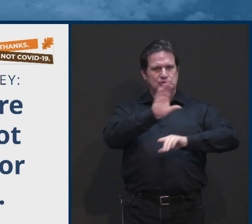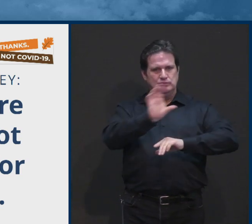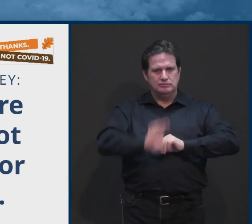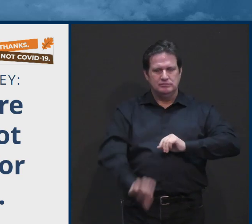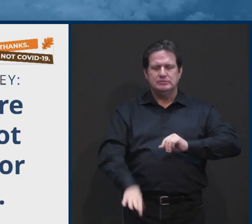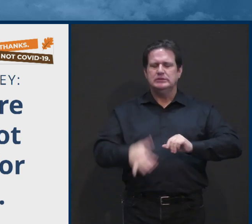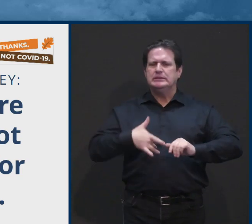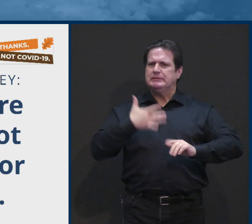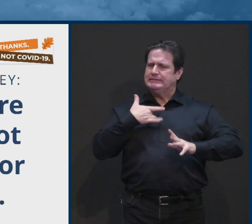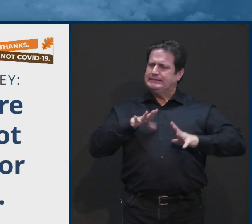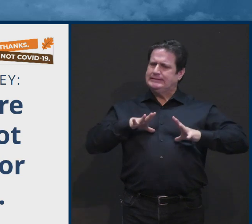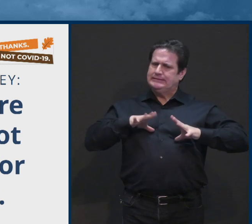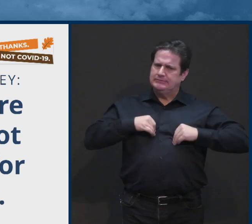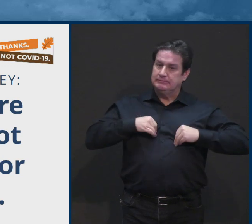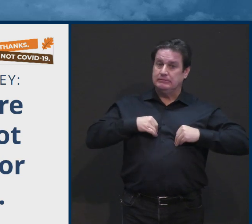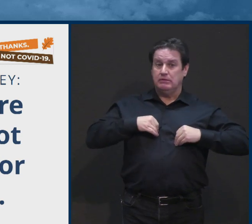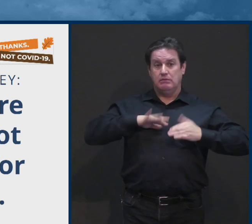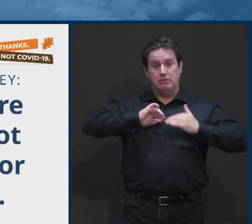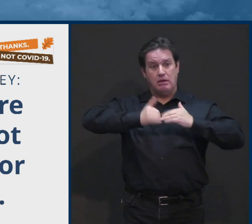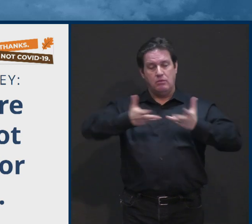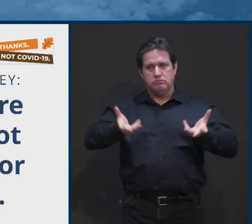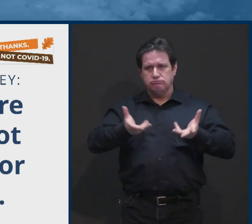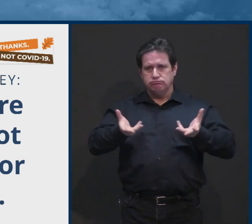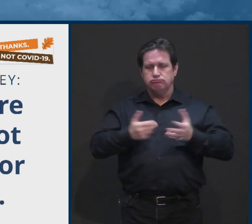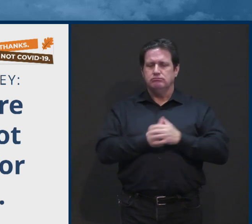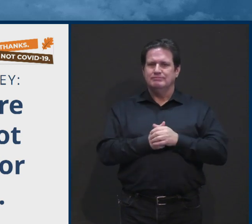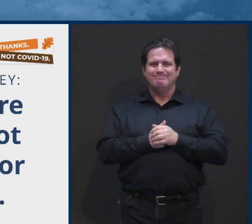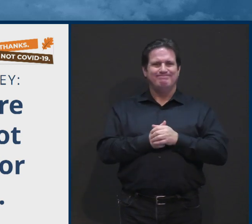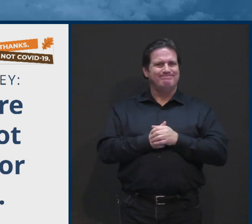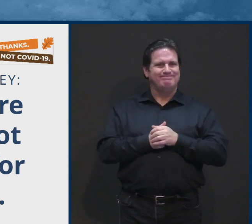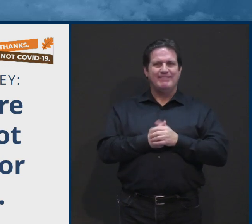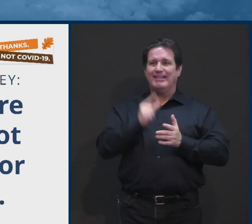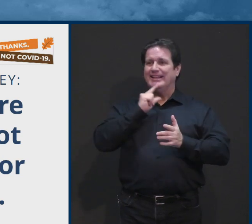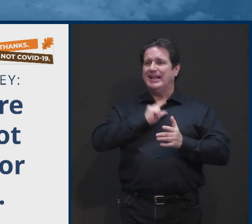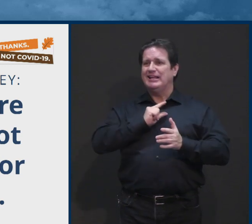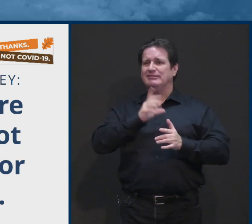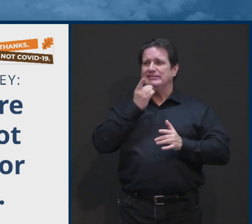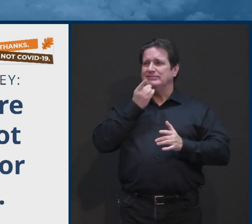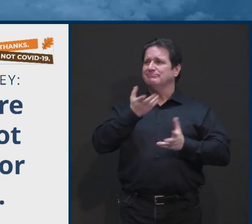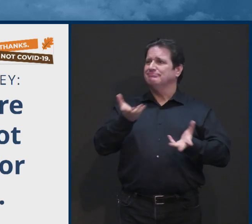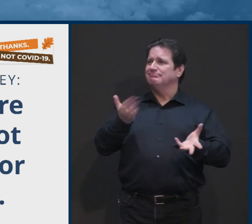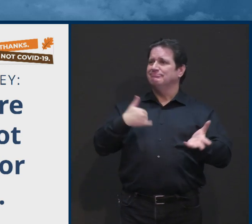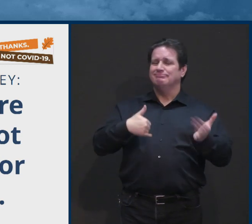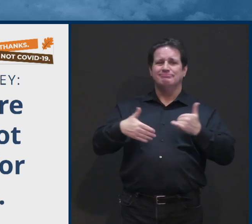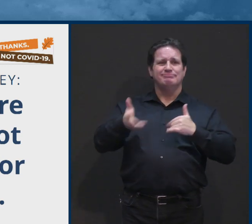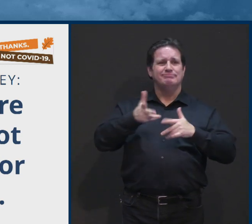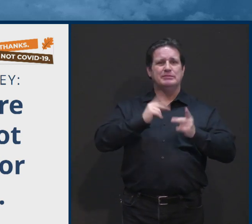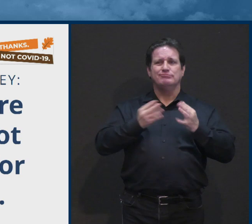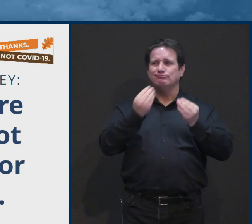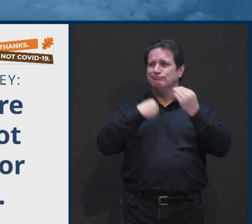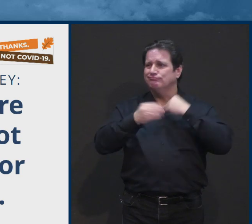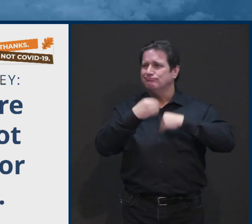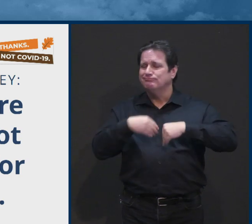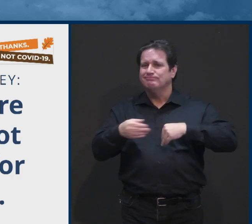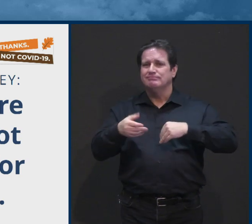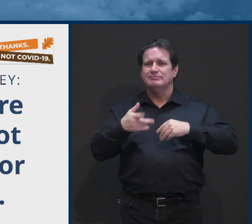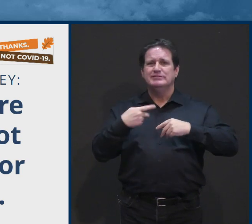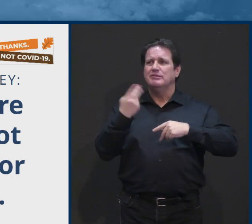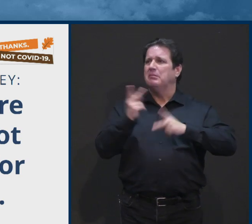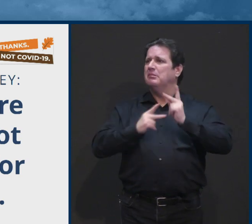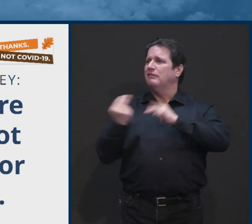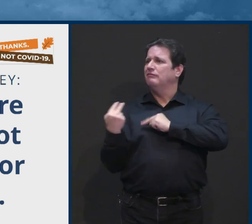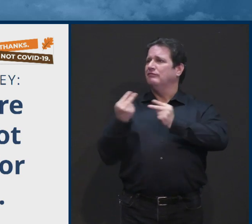it by not having big Thanksgiving dinners with lots of family and friends, multiple